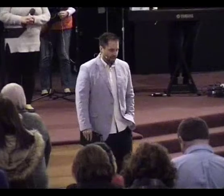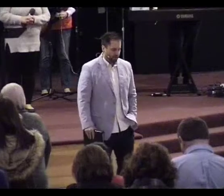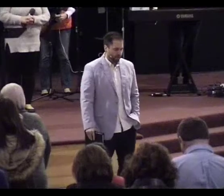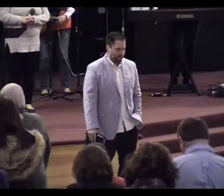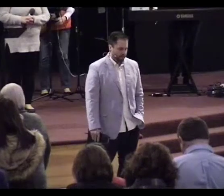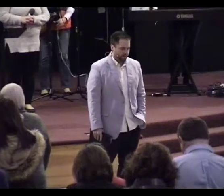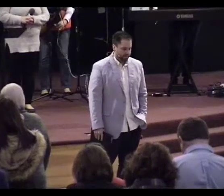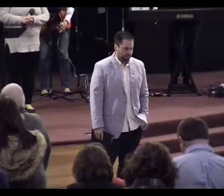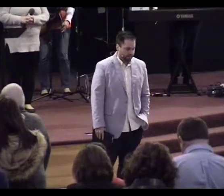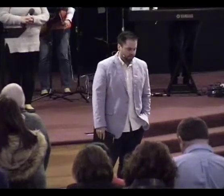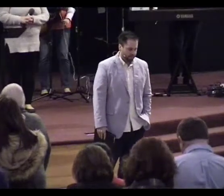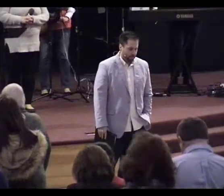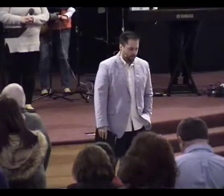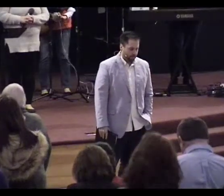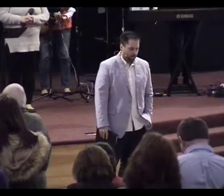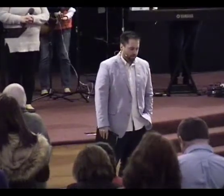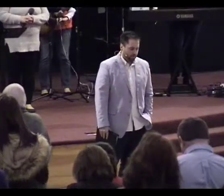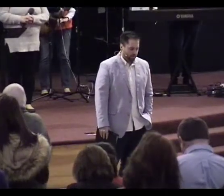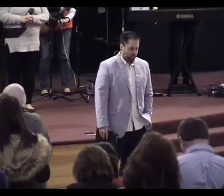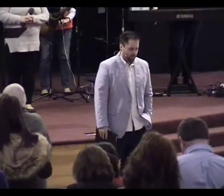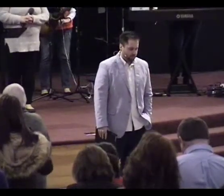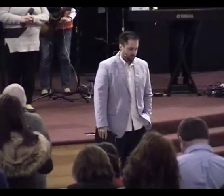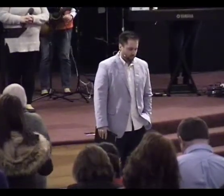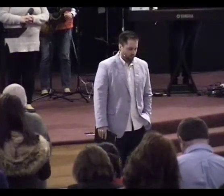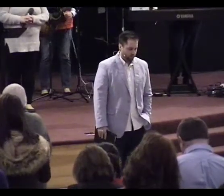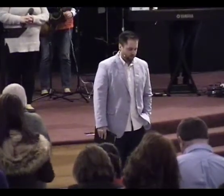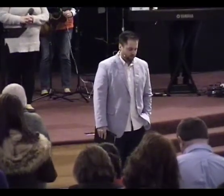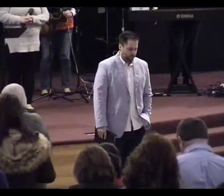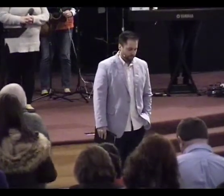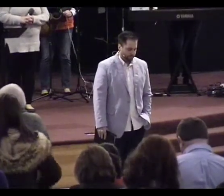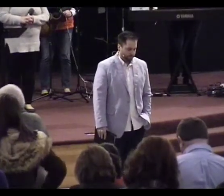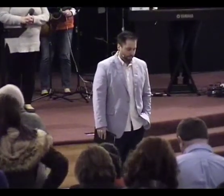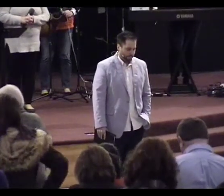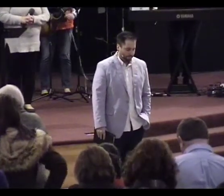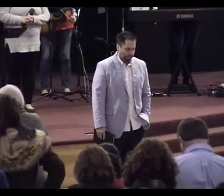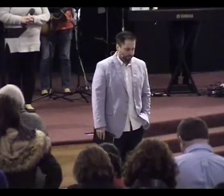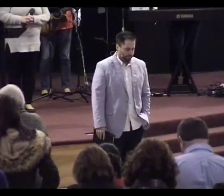our time and our money for the sake of changing the world for you.